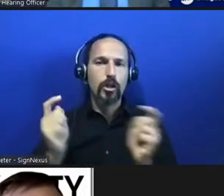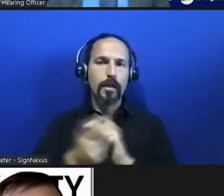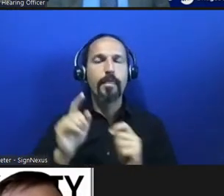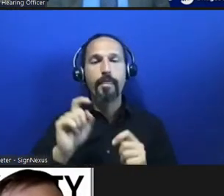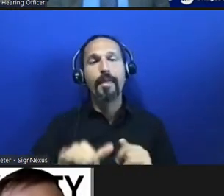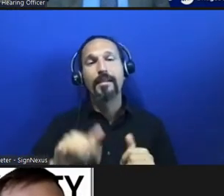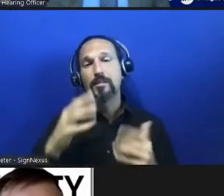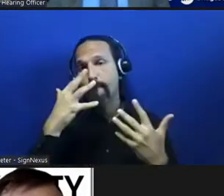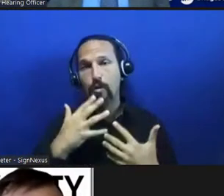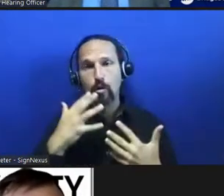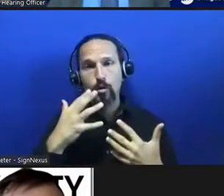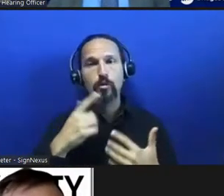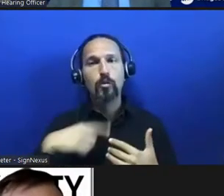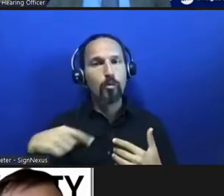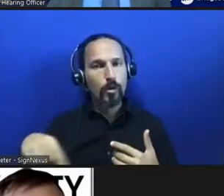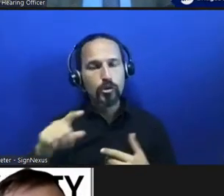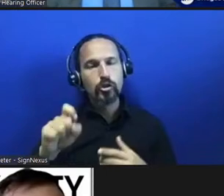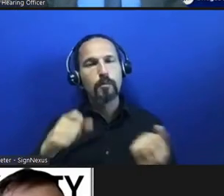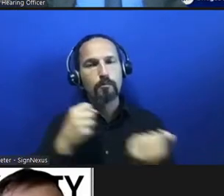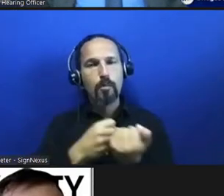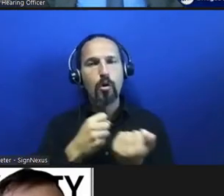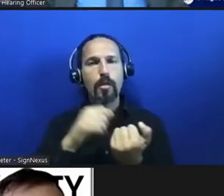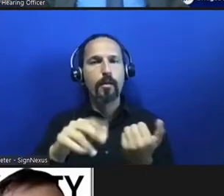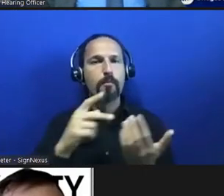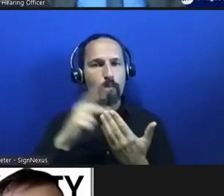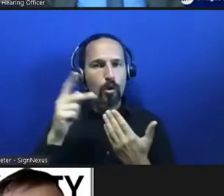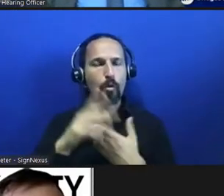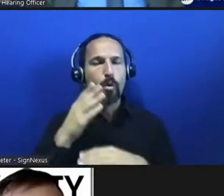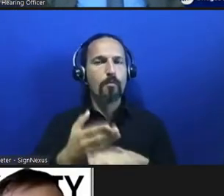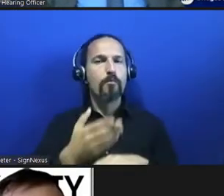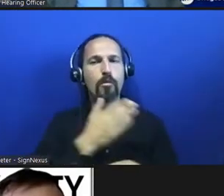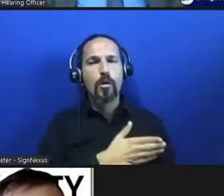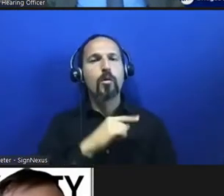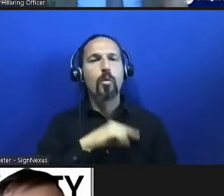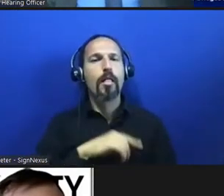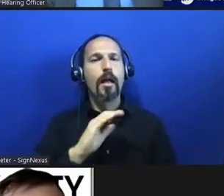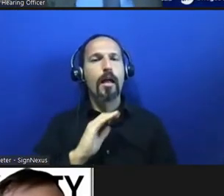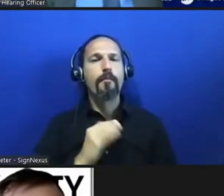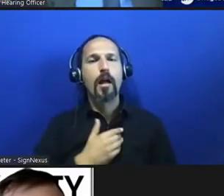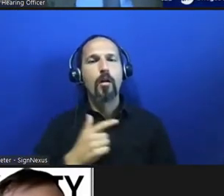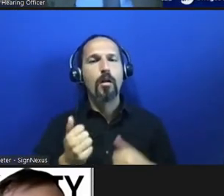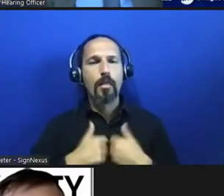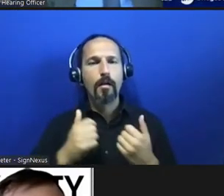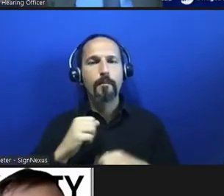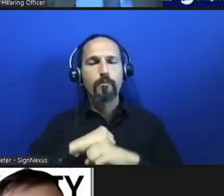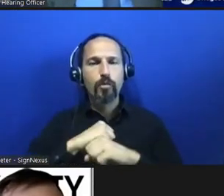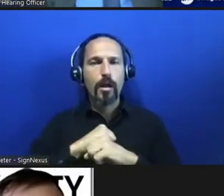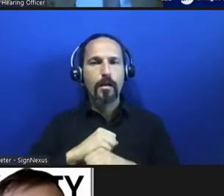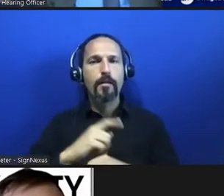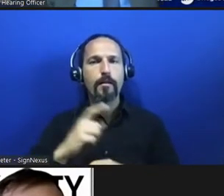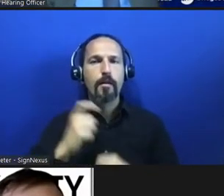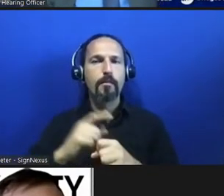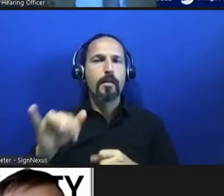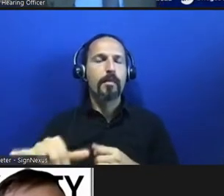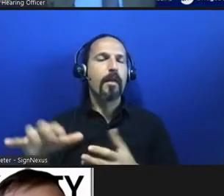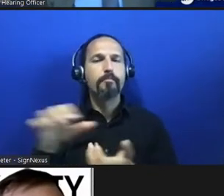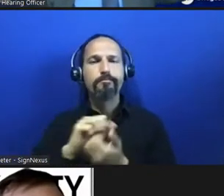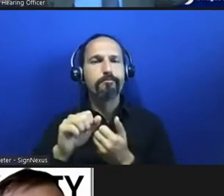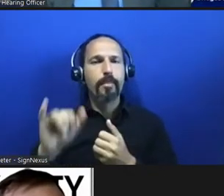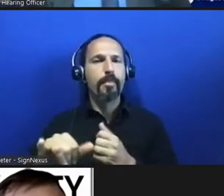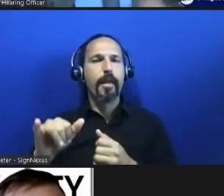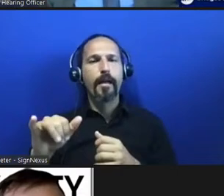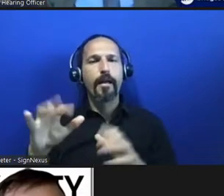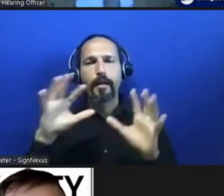unfortunate because we should all support this program that will improve our quality of life help protect us from the ravages of climate change